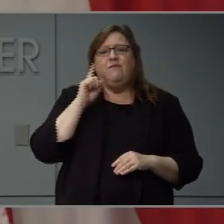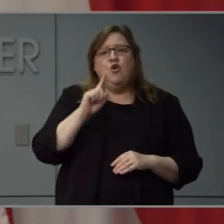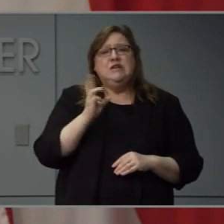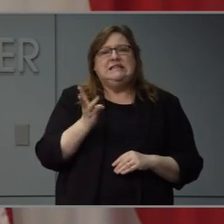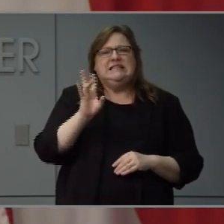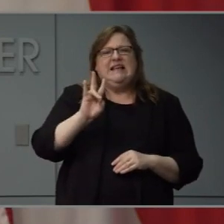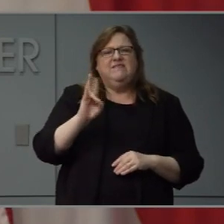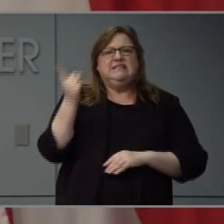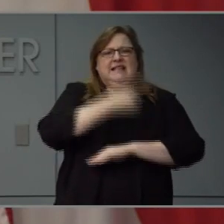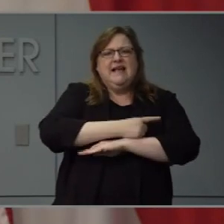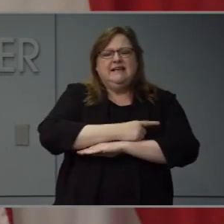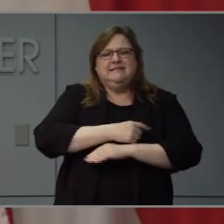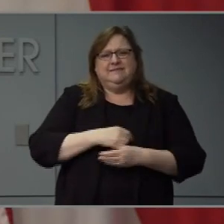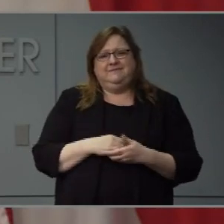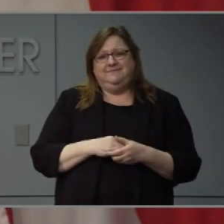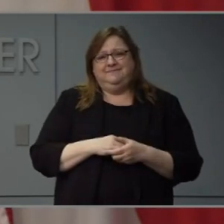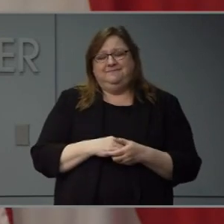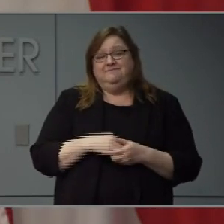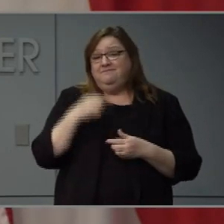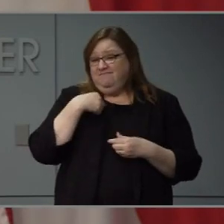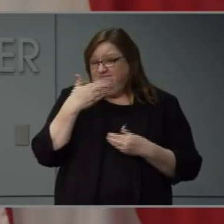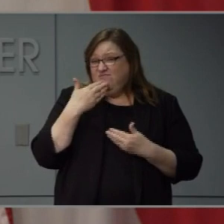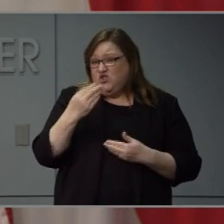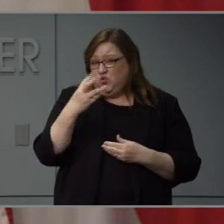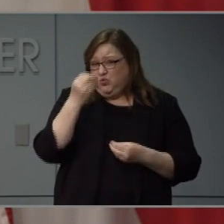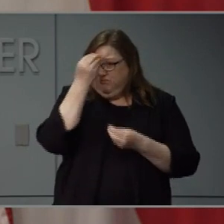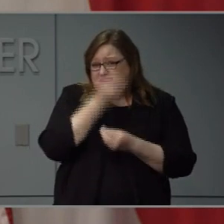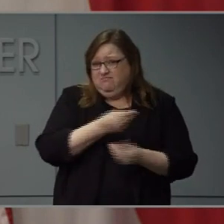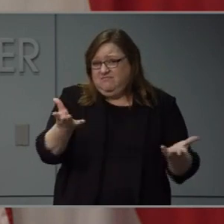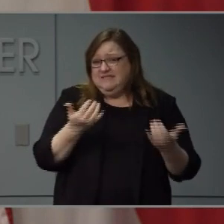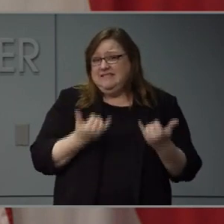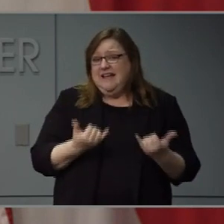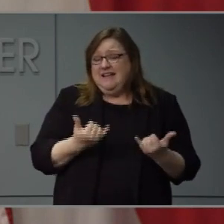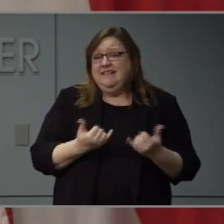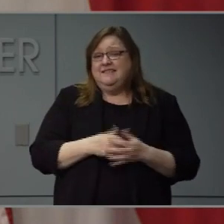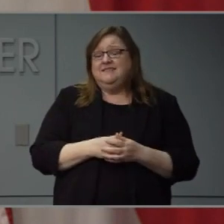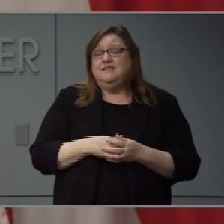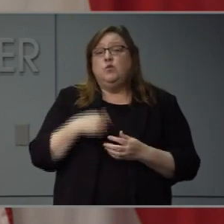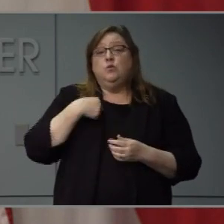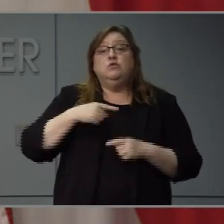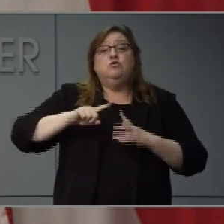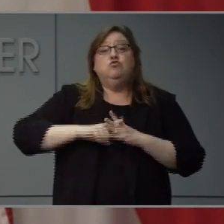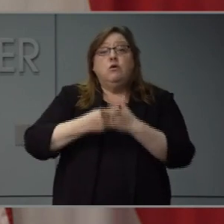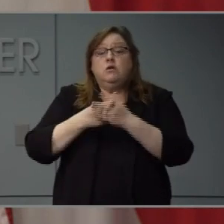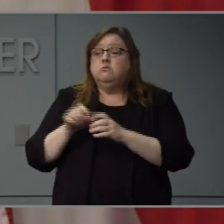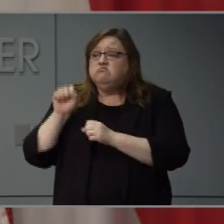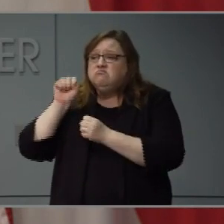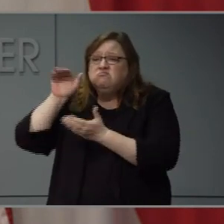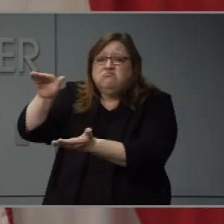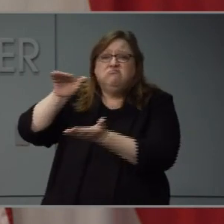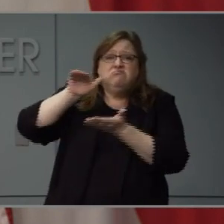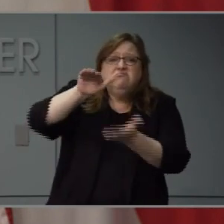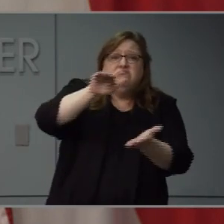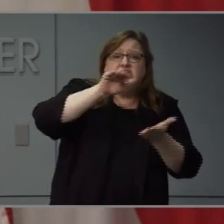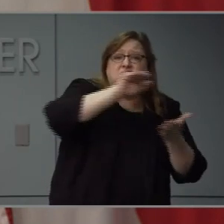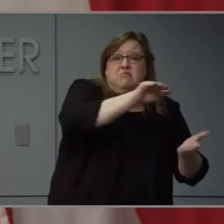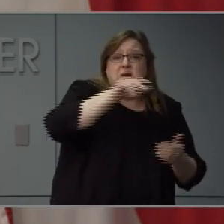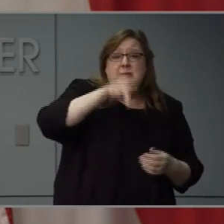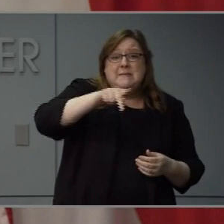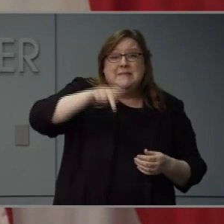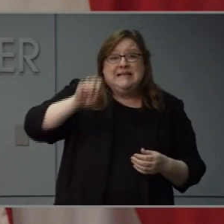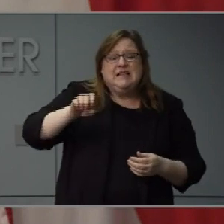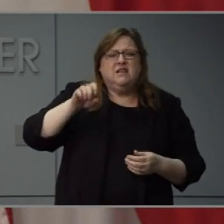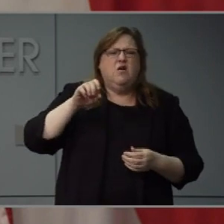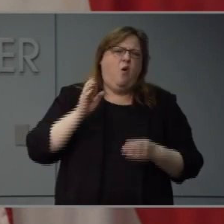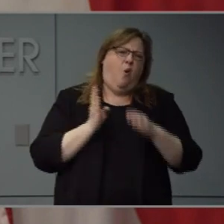personal protective equipment to more than 3,800 licensed care facilities across the state. This